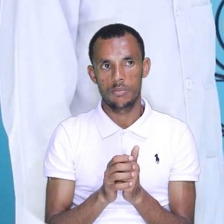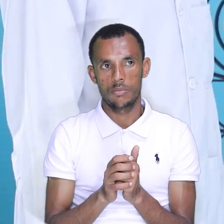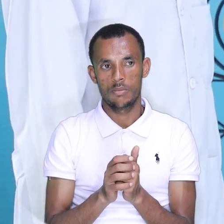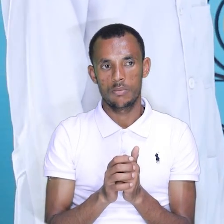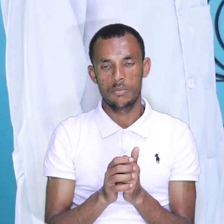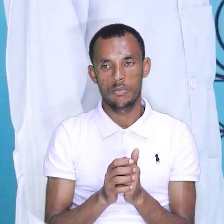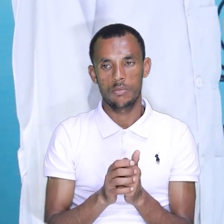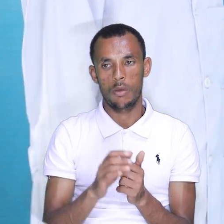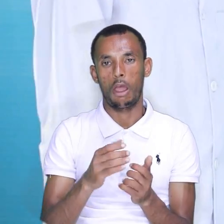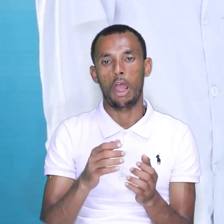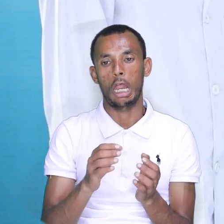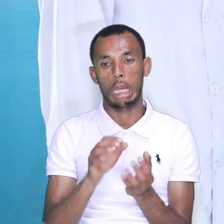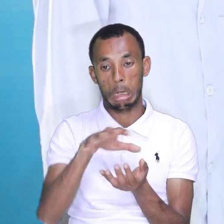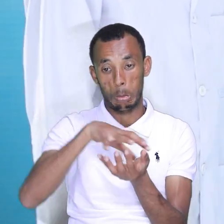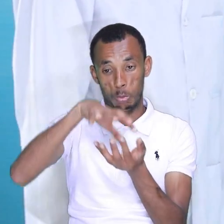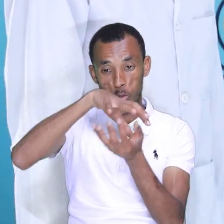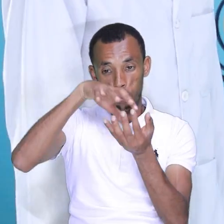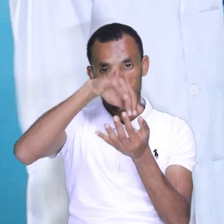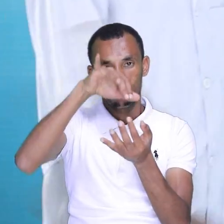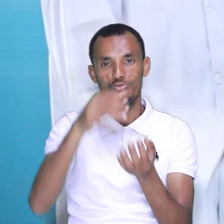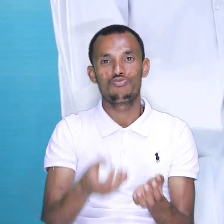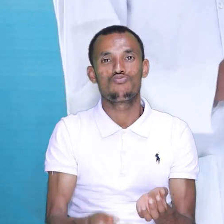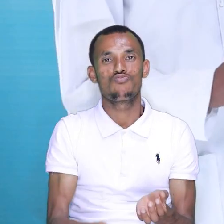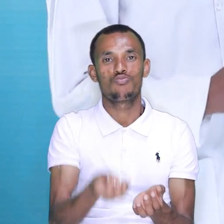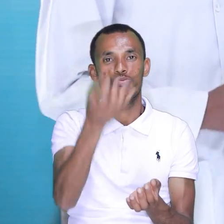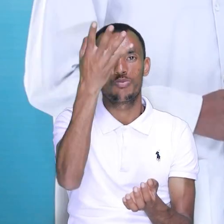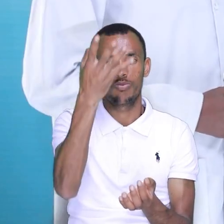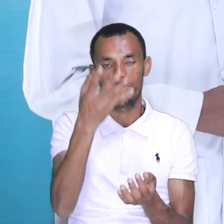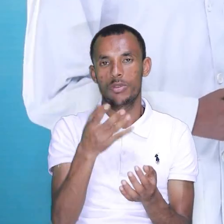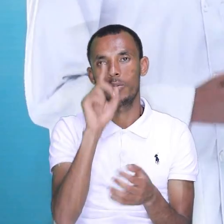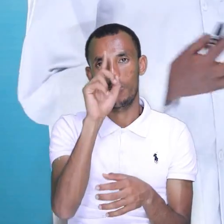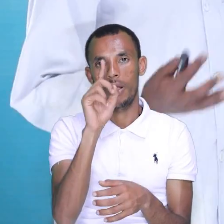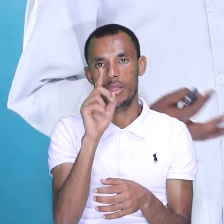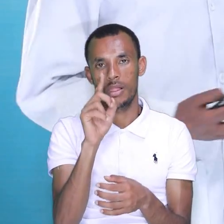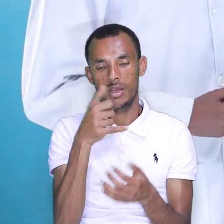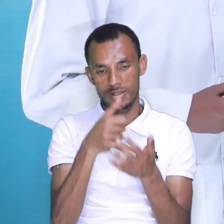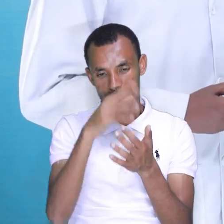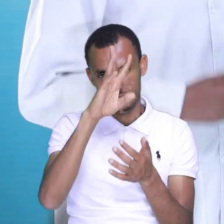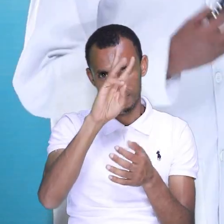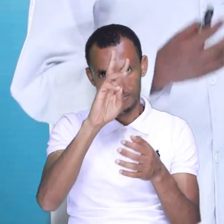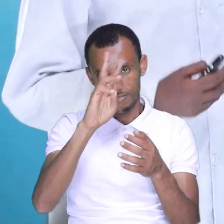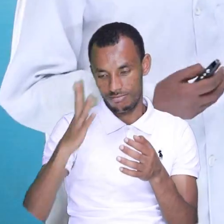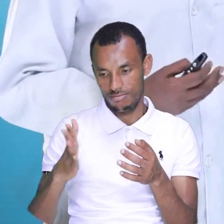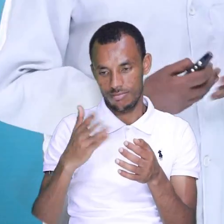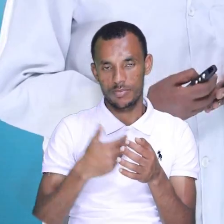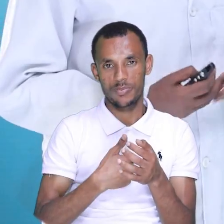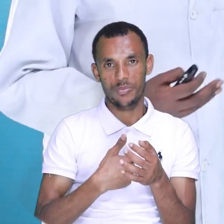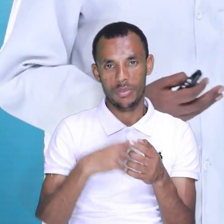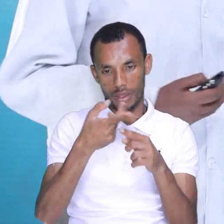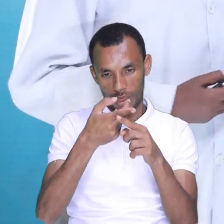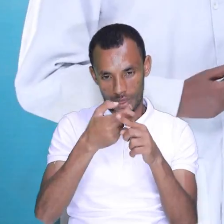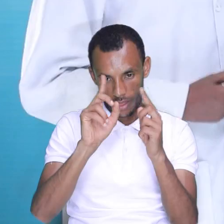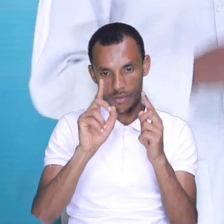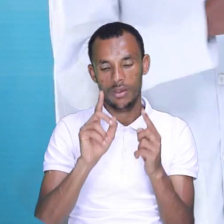A die is rolled once. A die is a cube, which has 6 faces. On each faces we have different